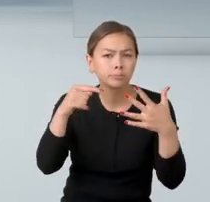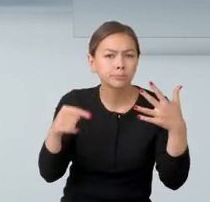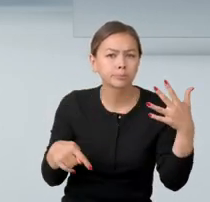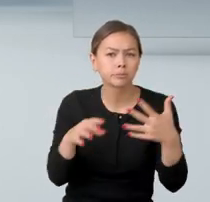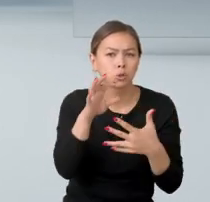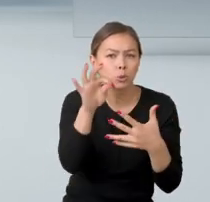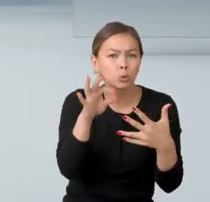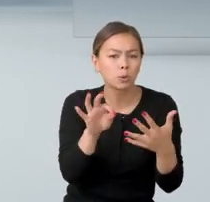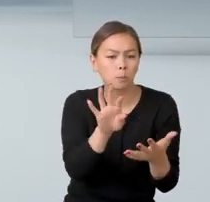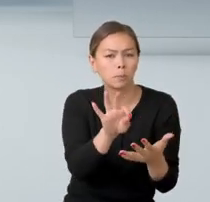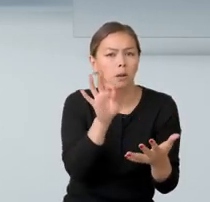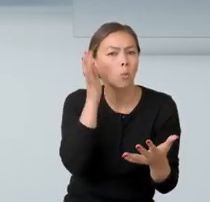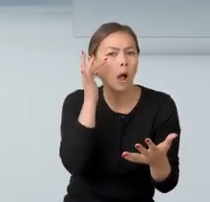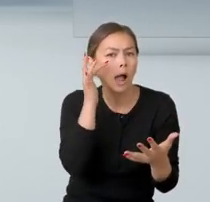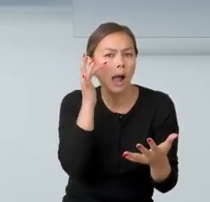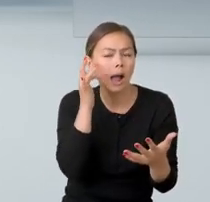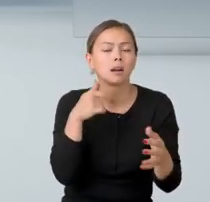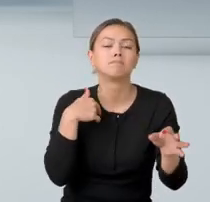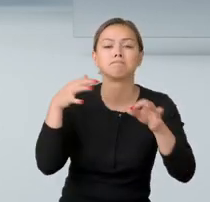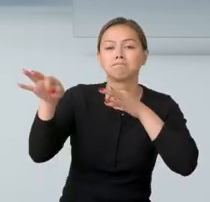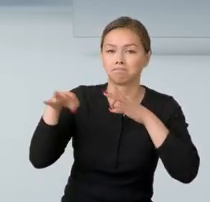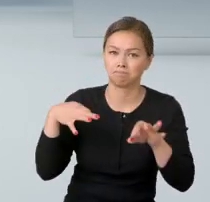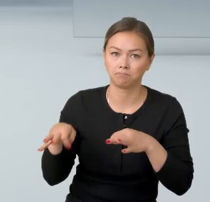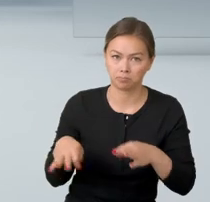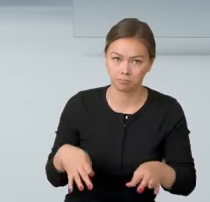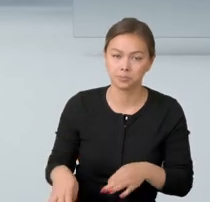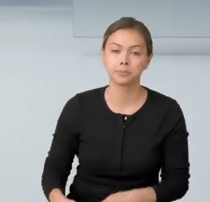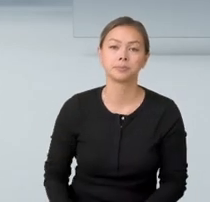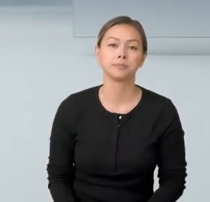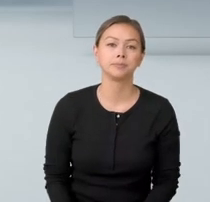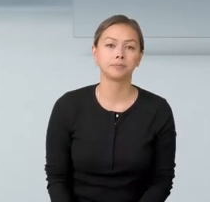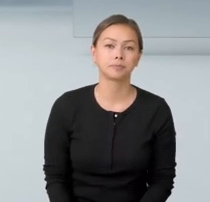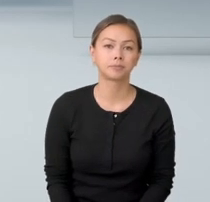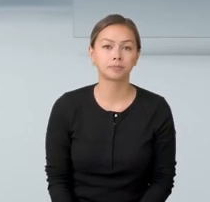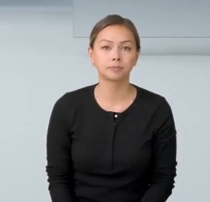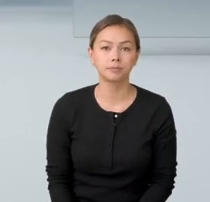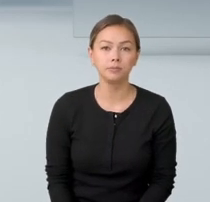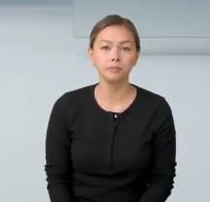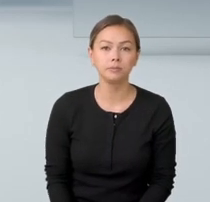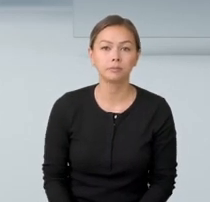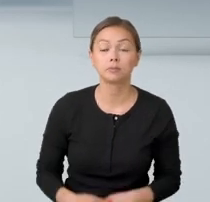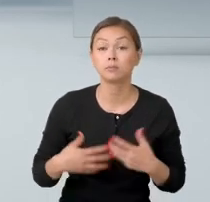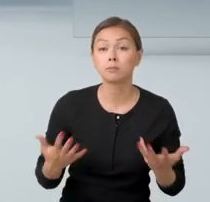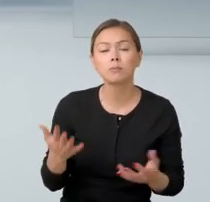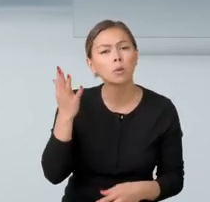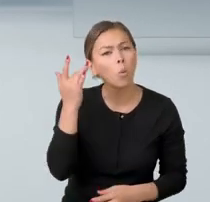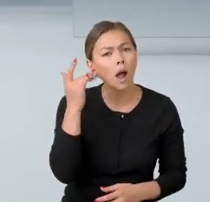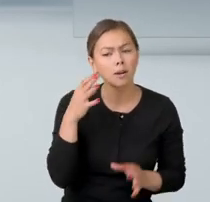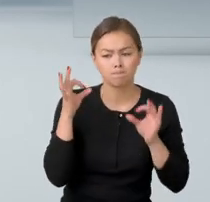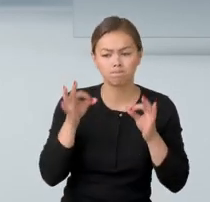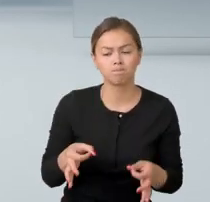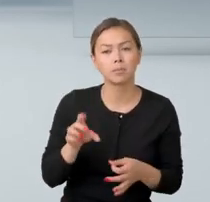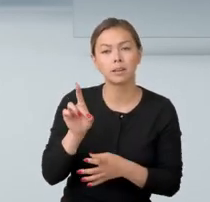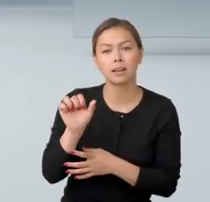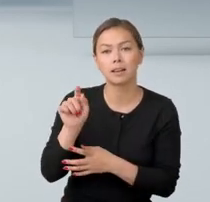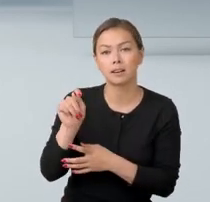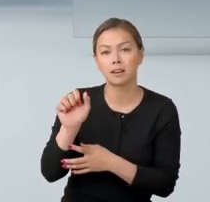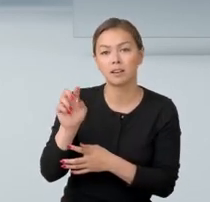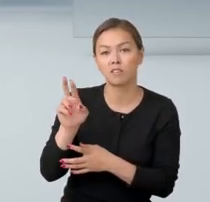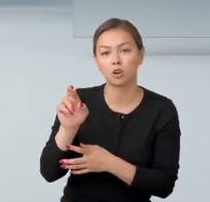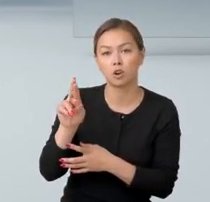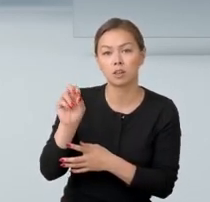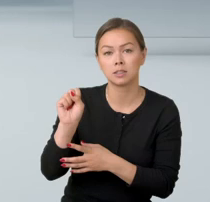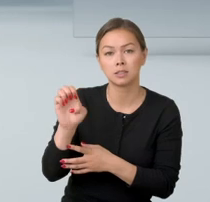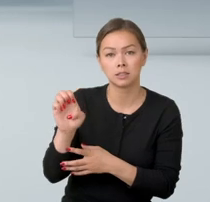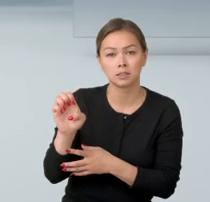we have chosen this applications to solve the problem from the finance department so first of all why